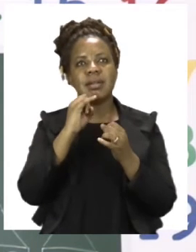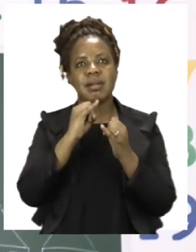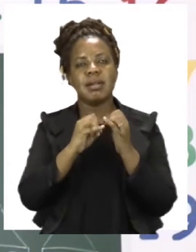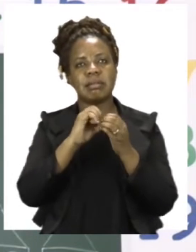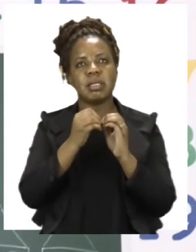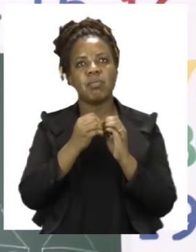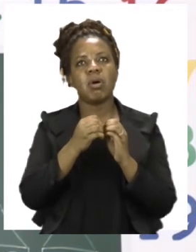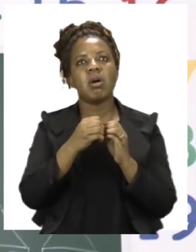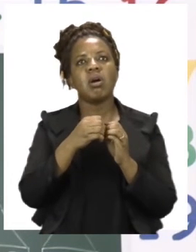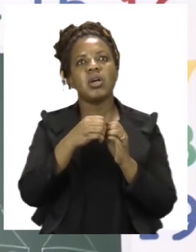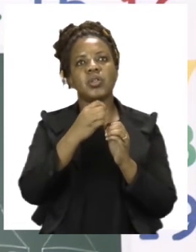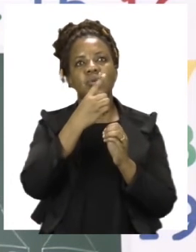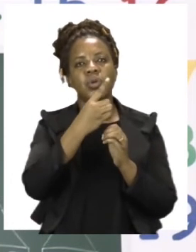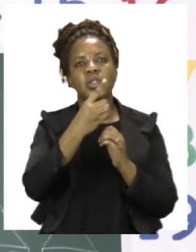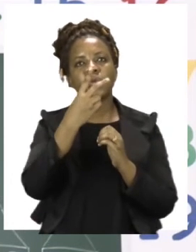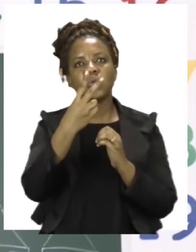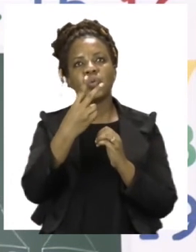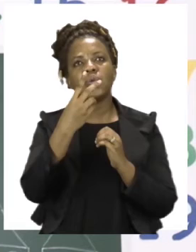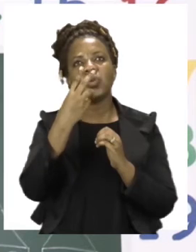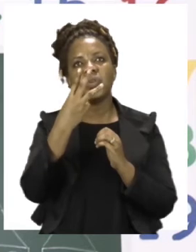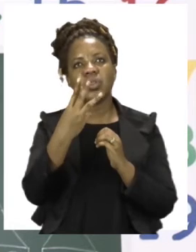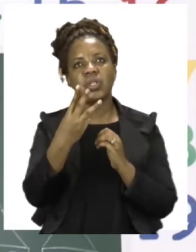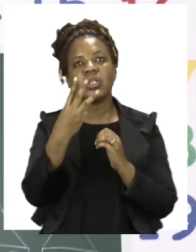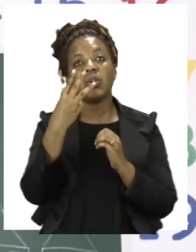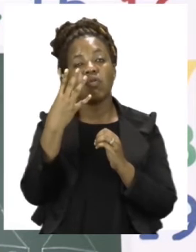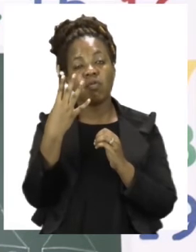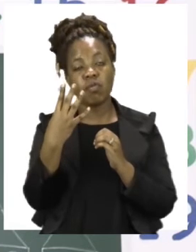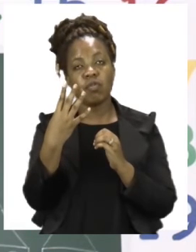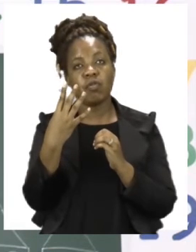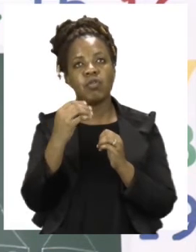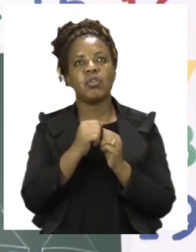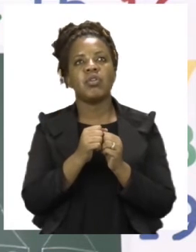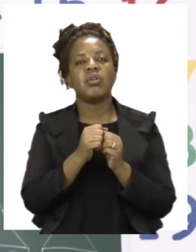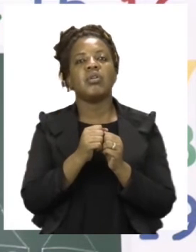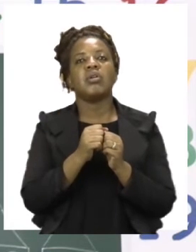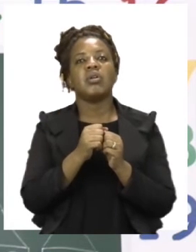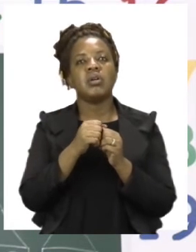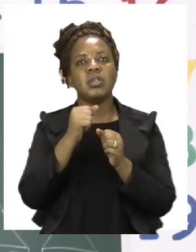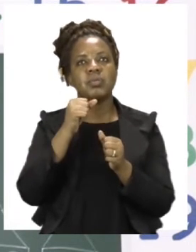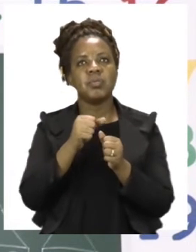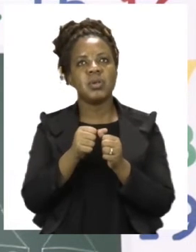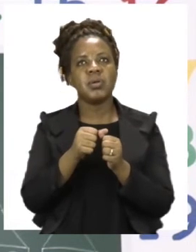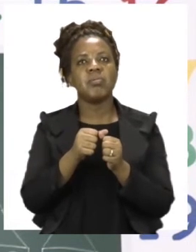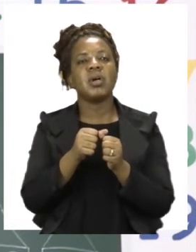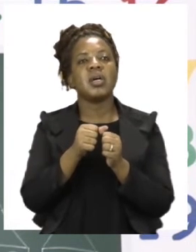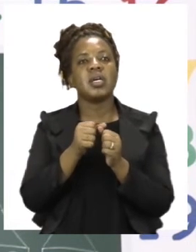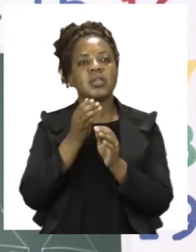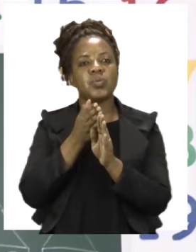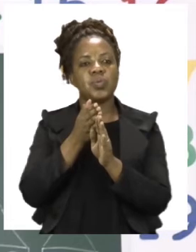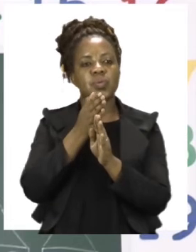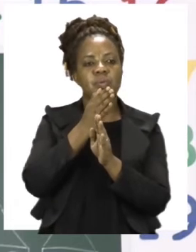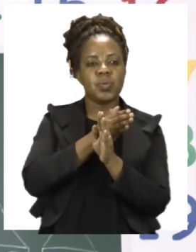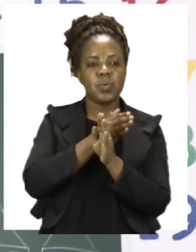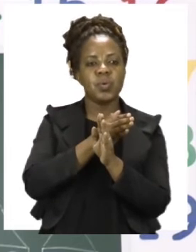choose the number 10s that is the one they passed already. But if the unit